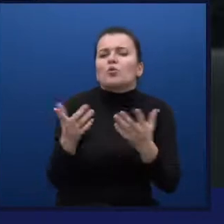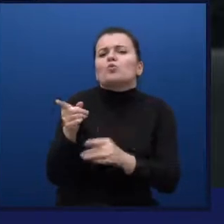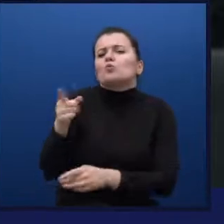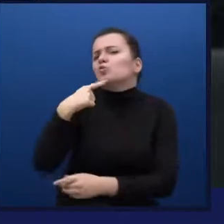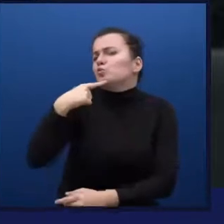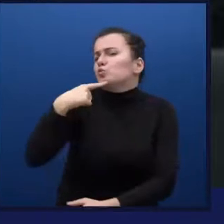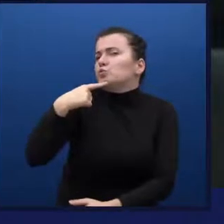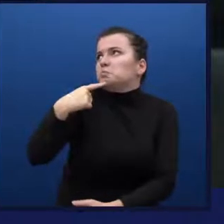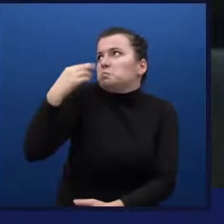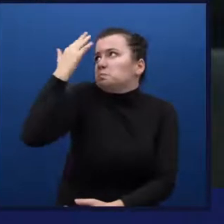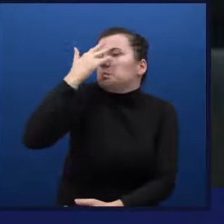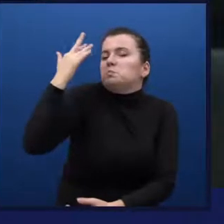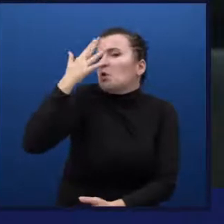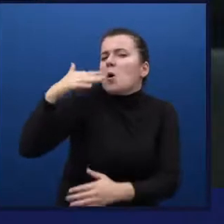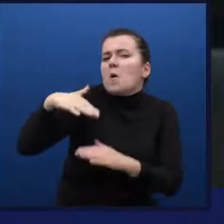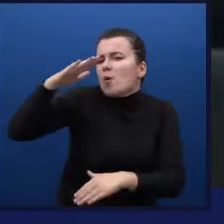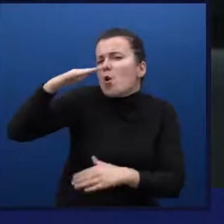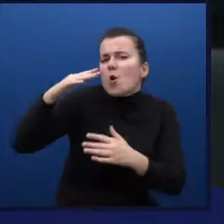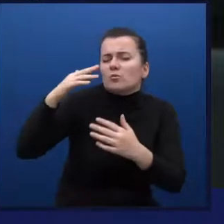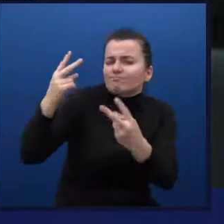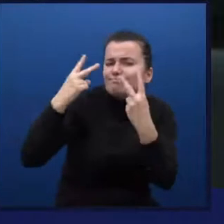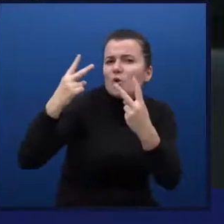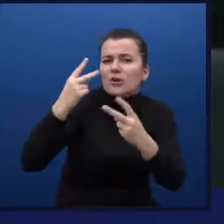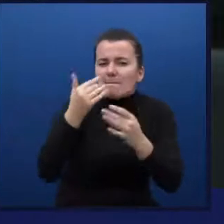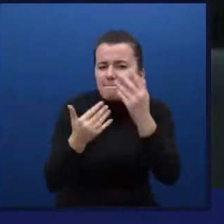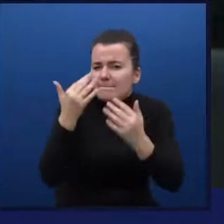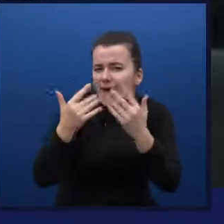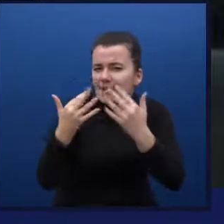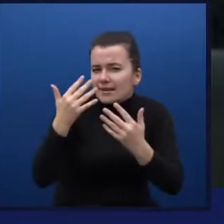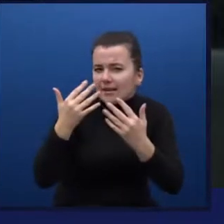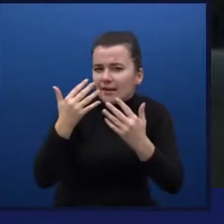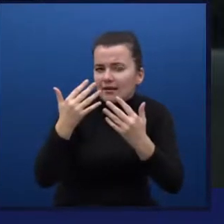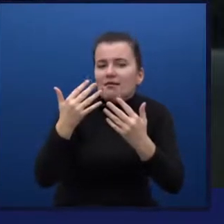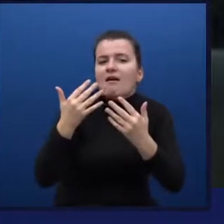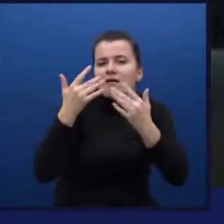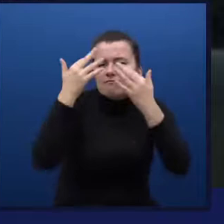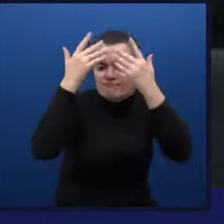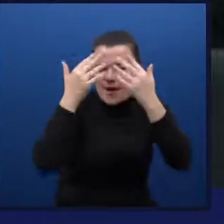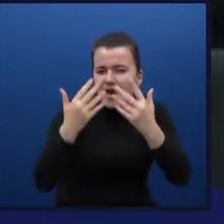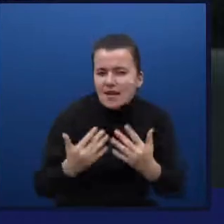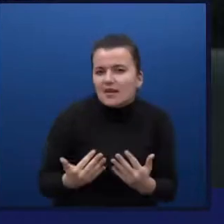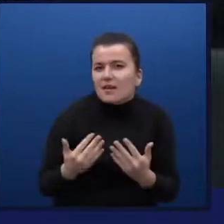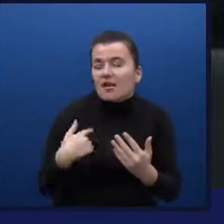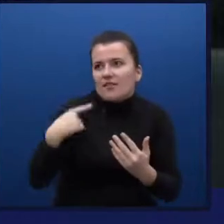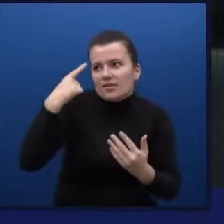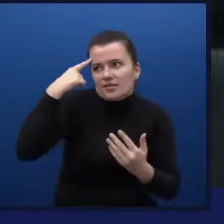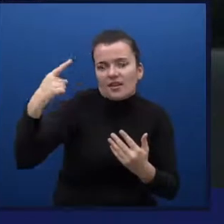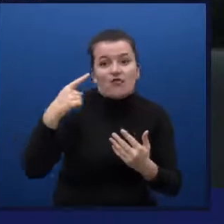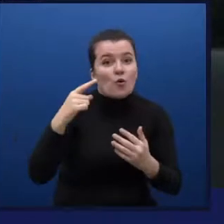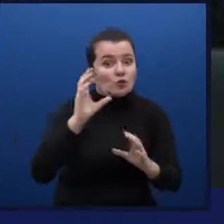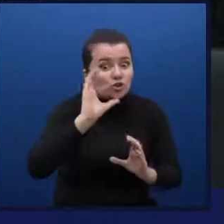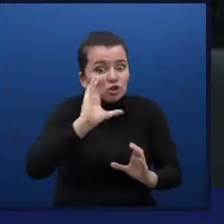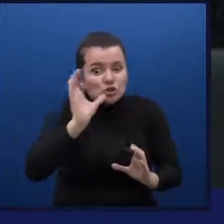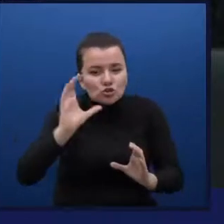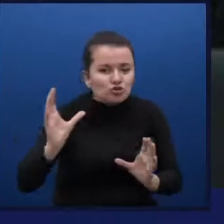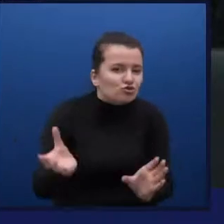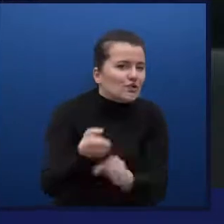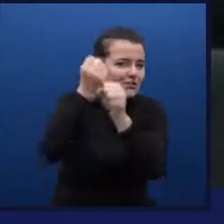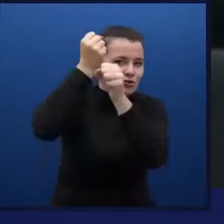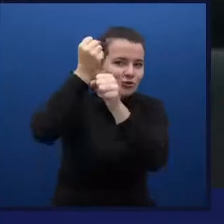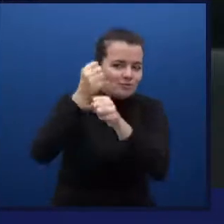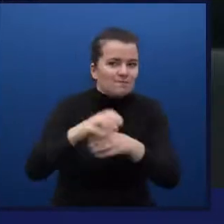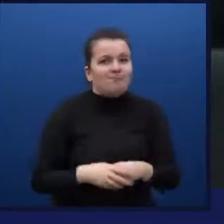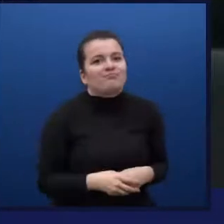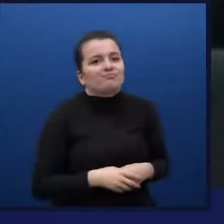most important metric to keep in mind when we talk about a search and rescue mission? Is it the recall thing, or is it? Yeah, it would be